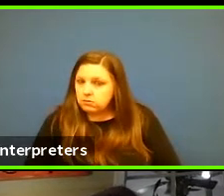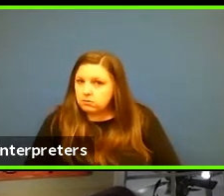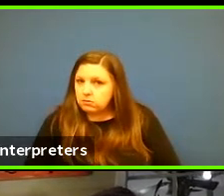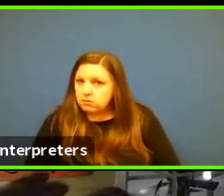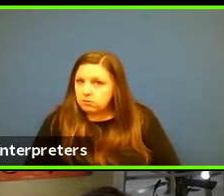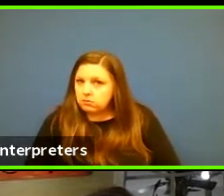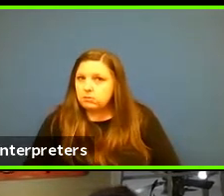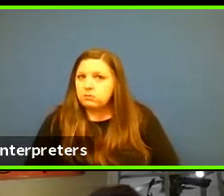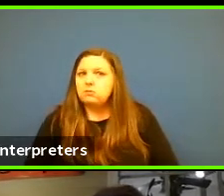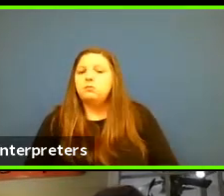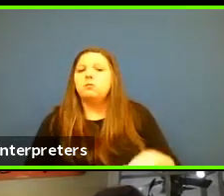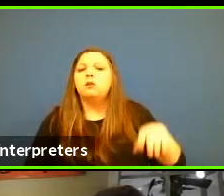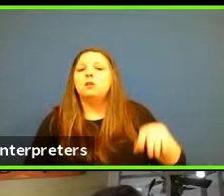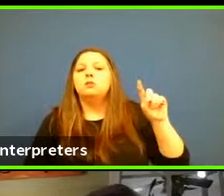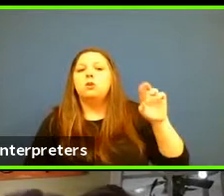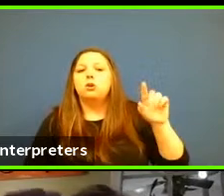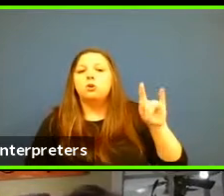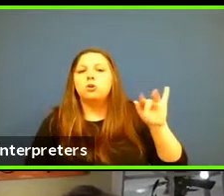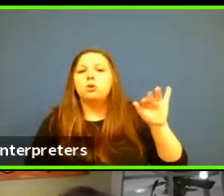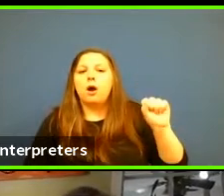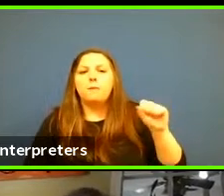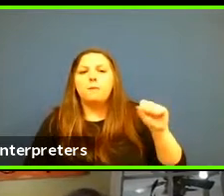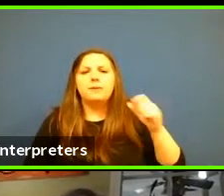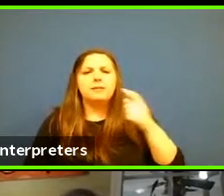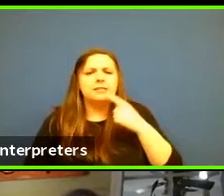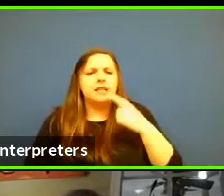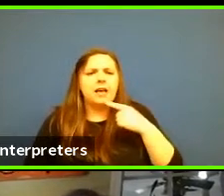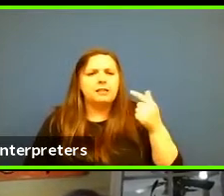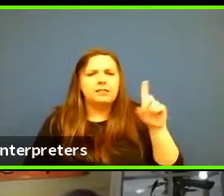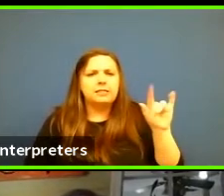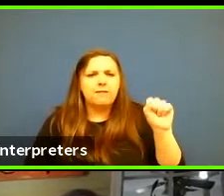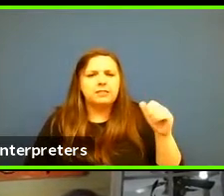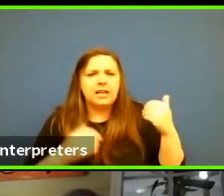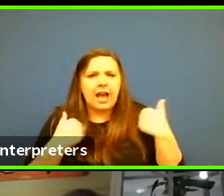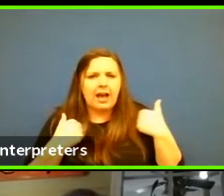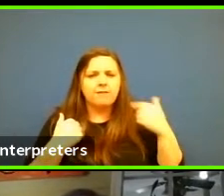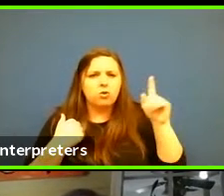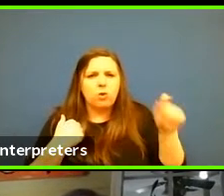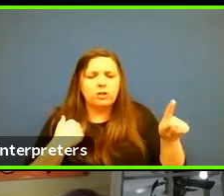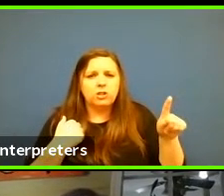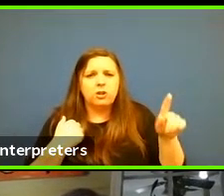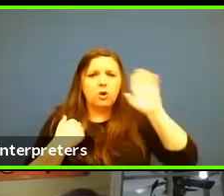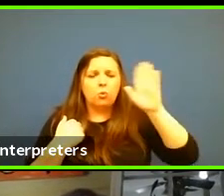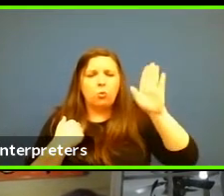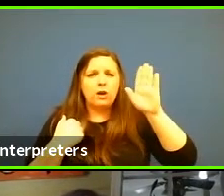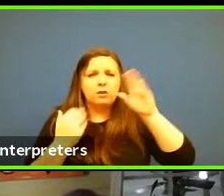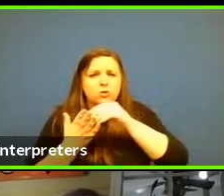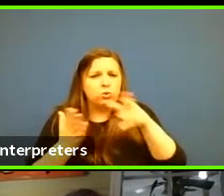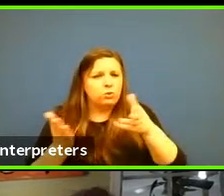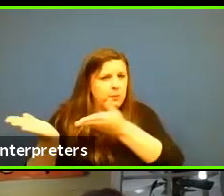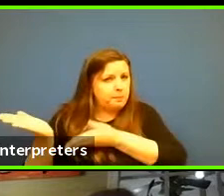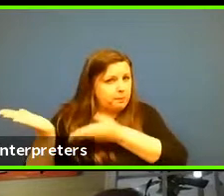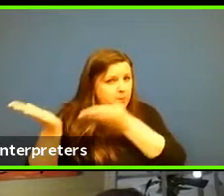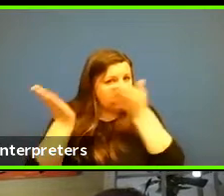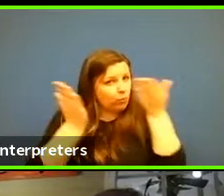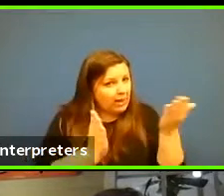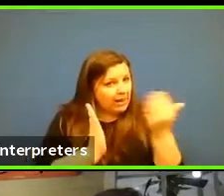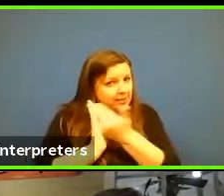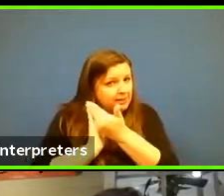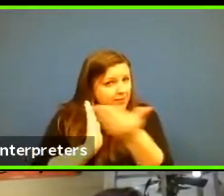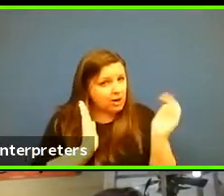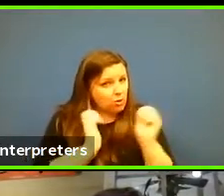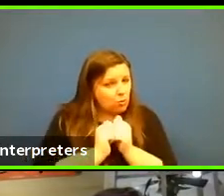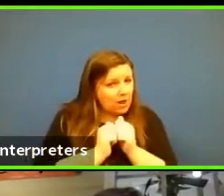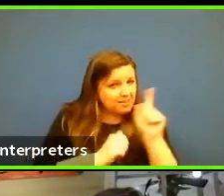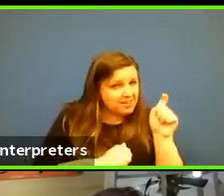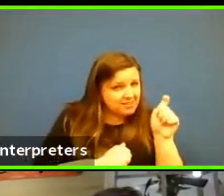Mr. Davis asked a question. Will the students take the dividers with them? Is that what you said, Mr. Davis? I think